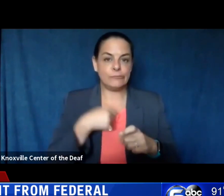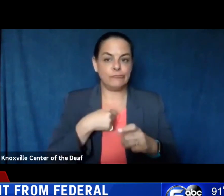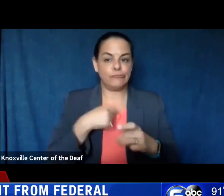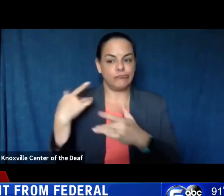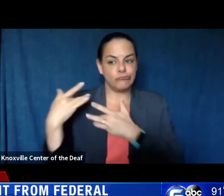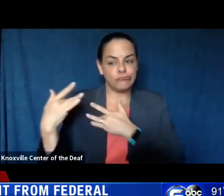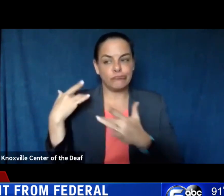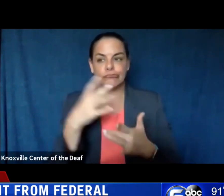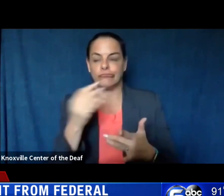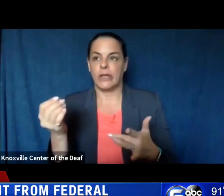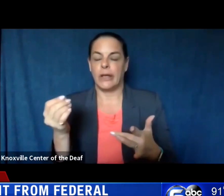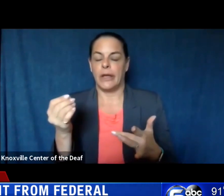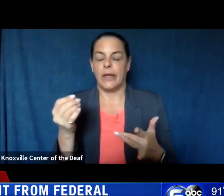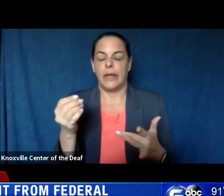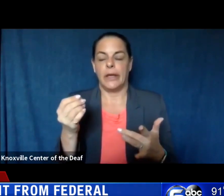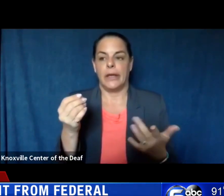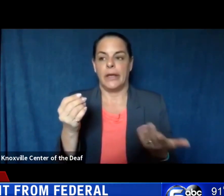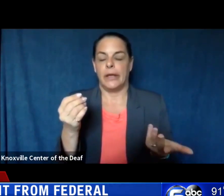needing